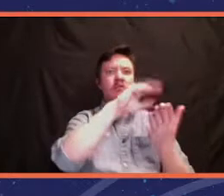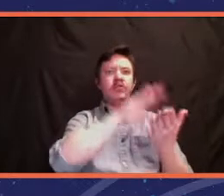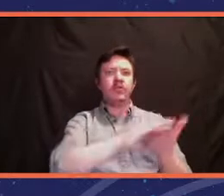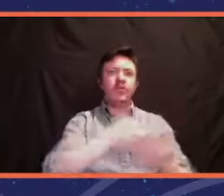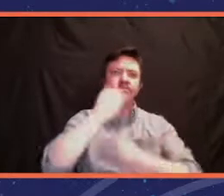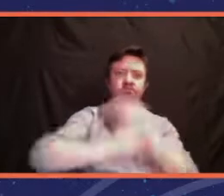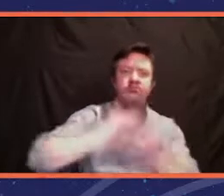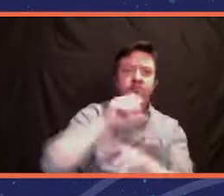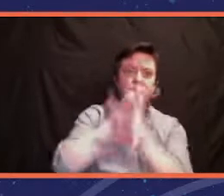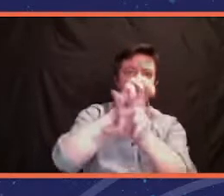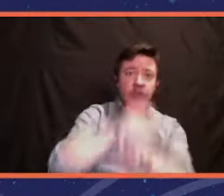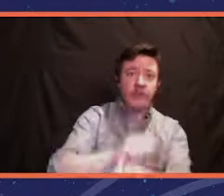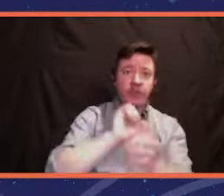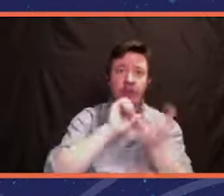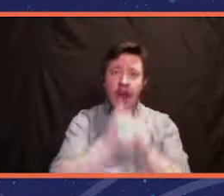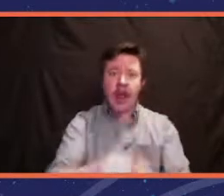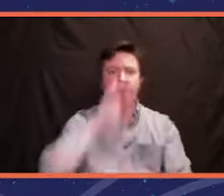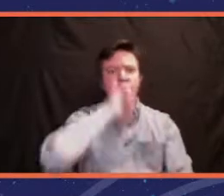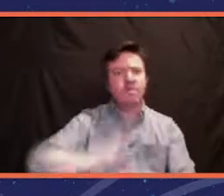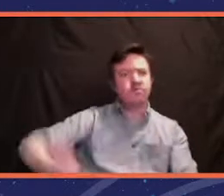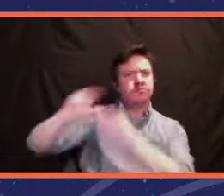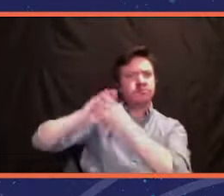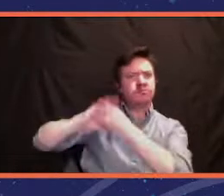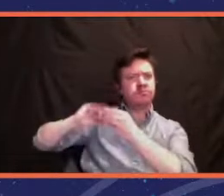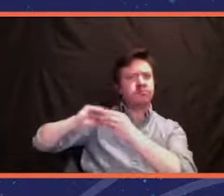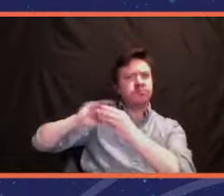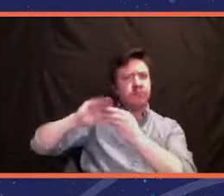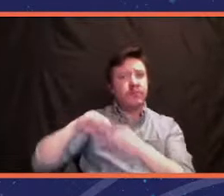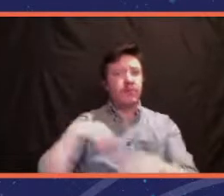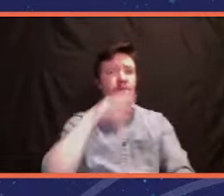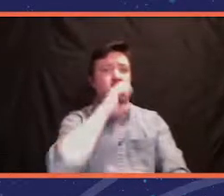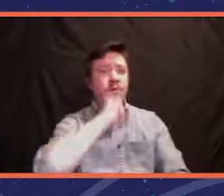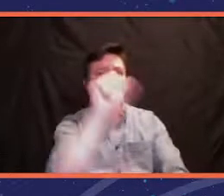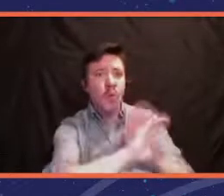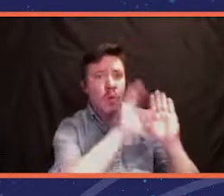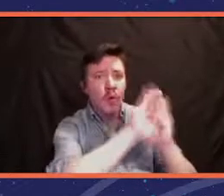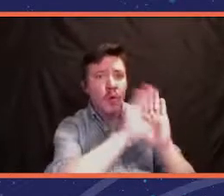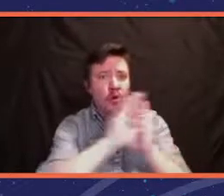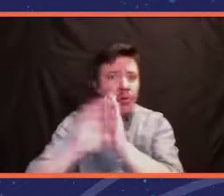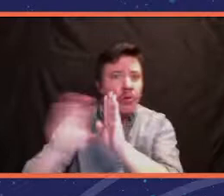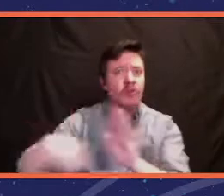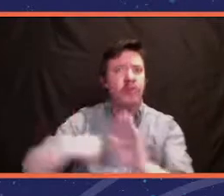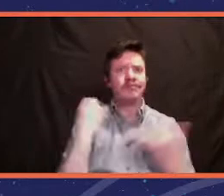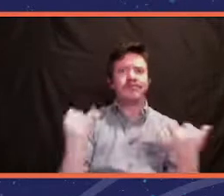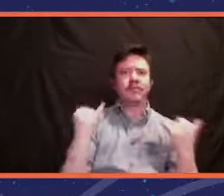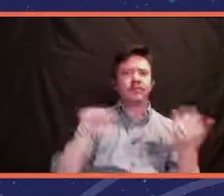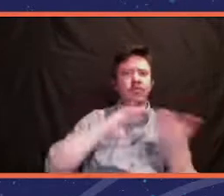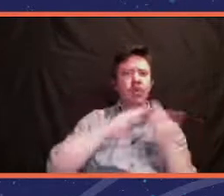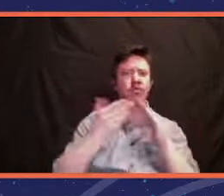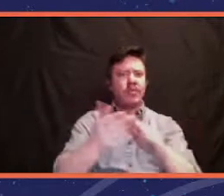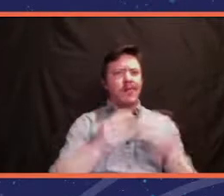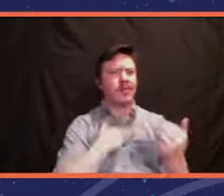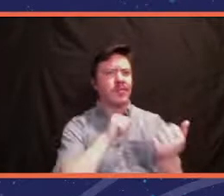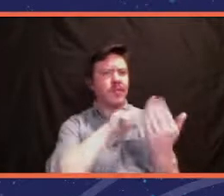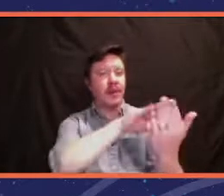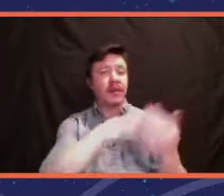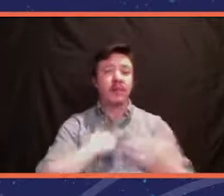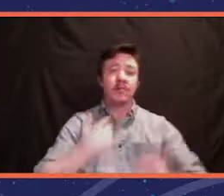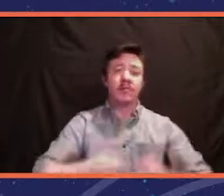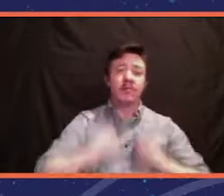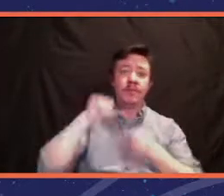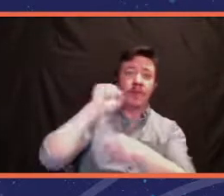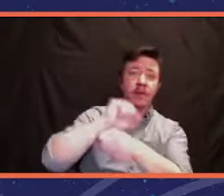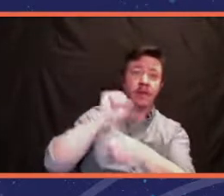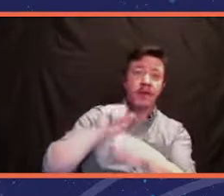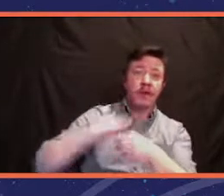folkloric forms, bold portraits, natural elements with urban art techniques. Living and working in the Bay Area, she is inspired by the